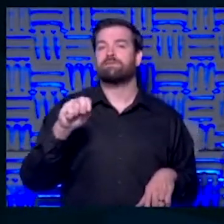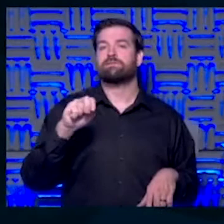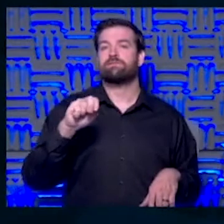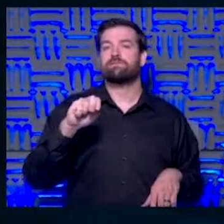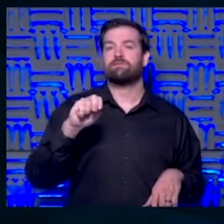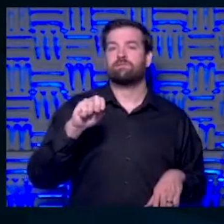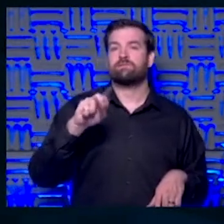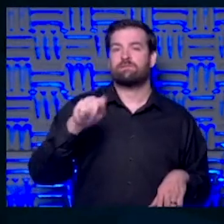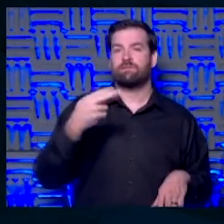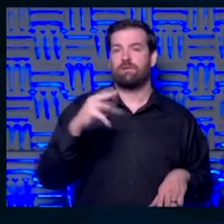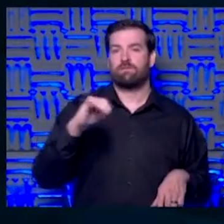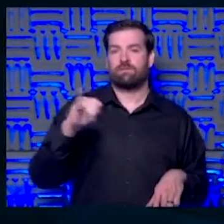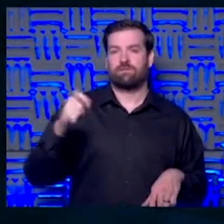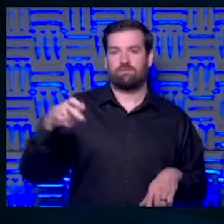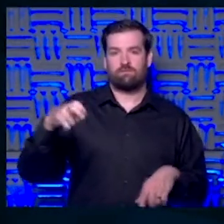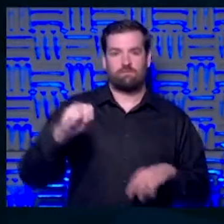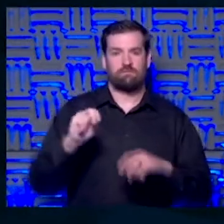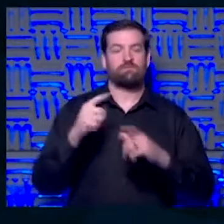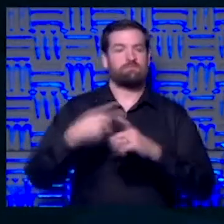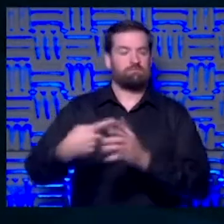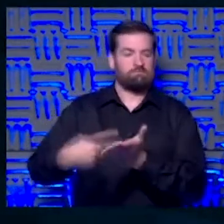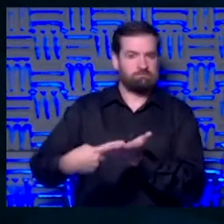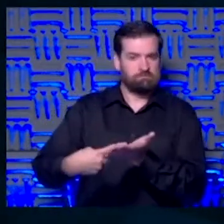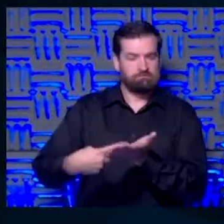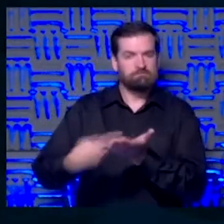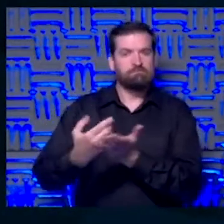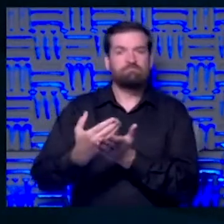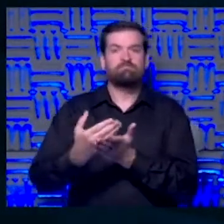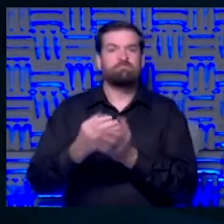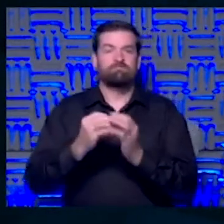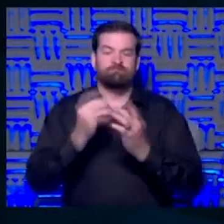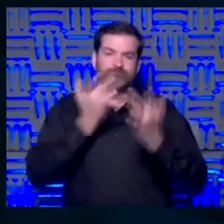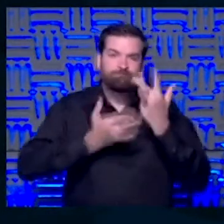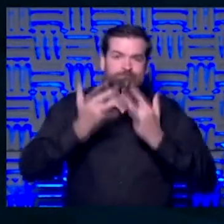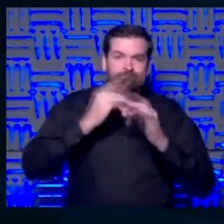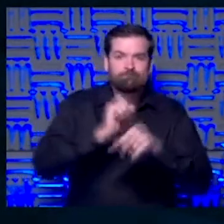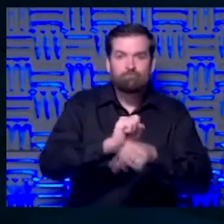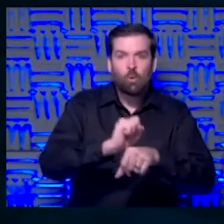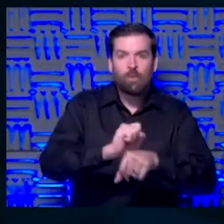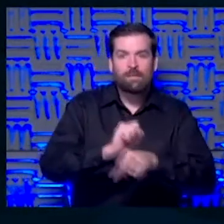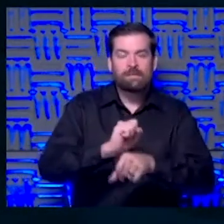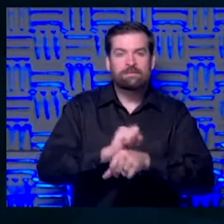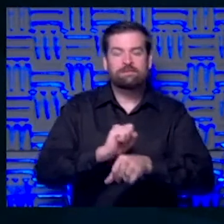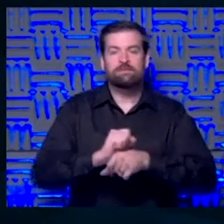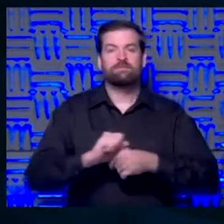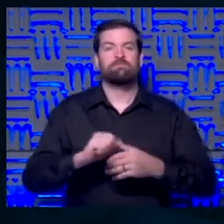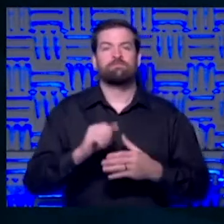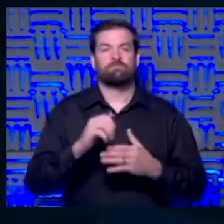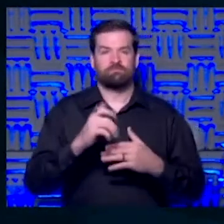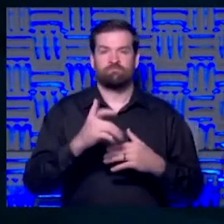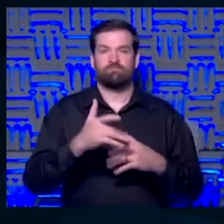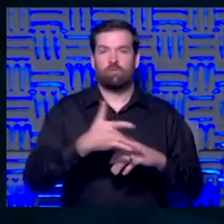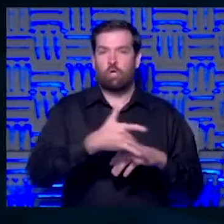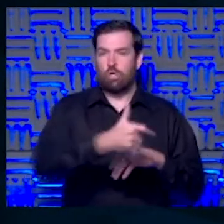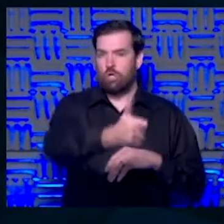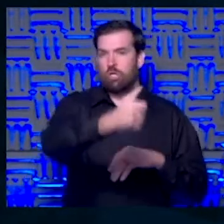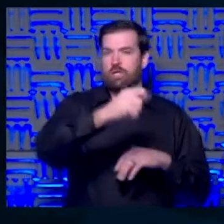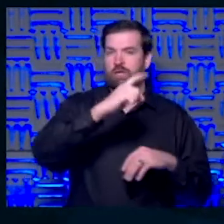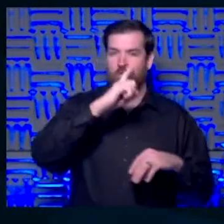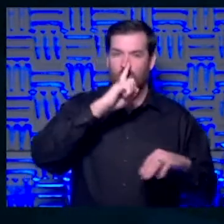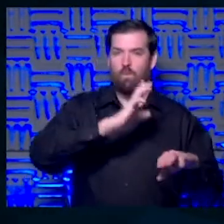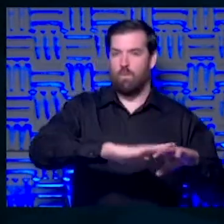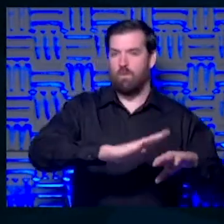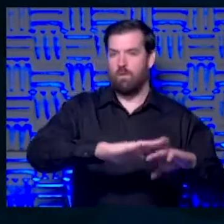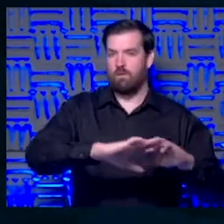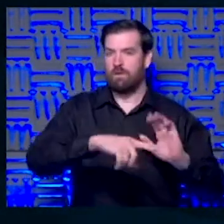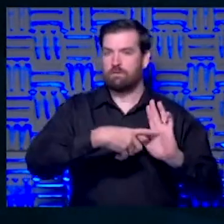about employment insecurities. Those are some of the sort of early, I would say, warning signs